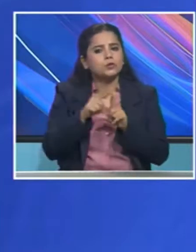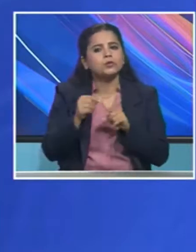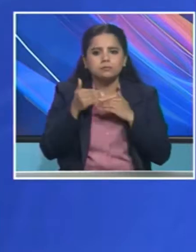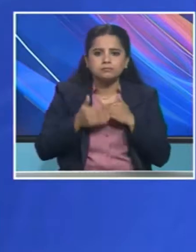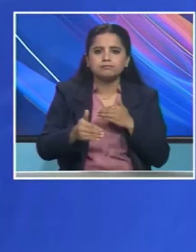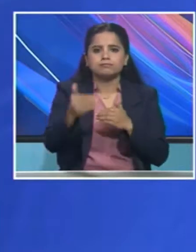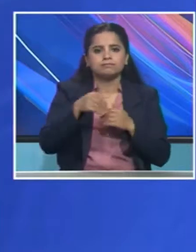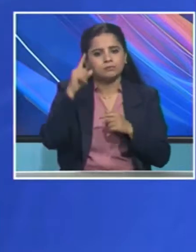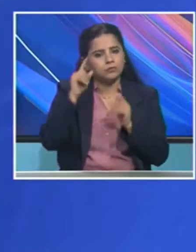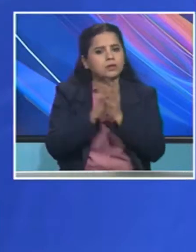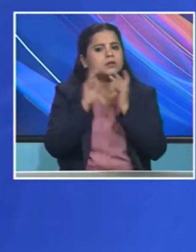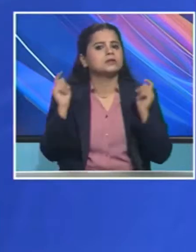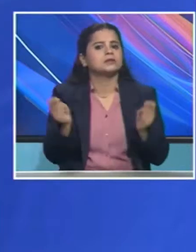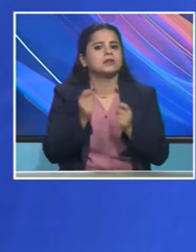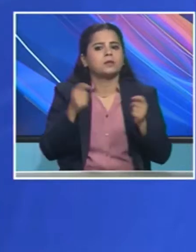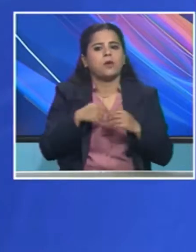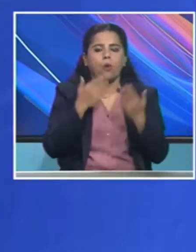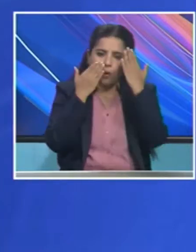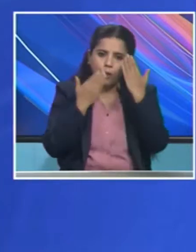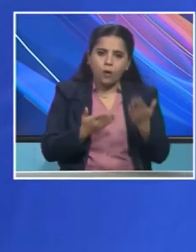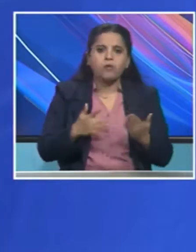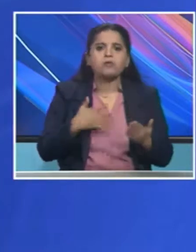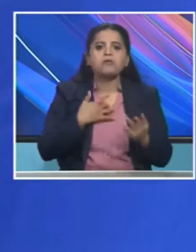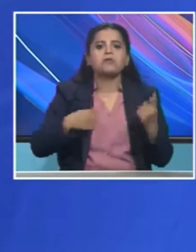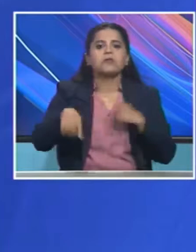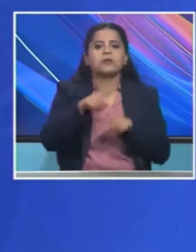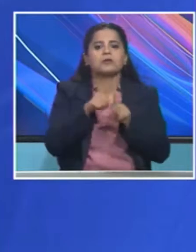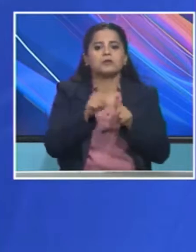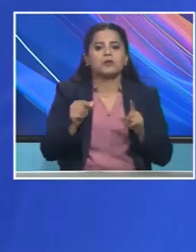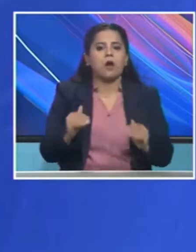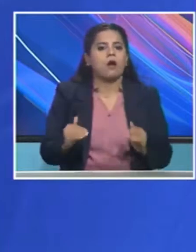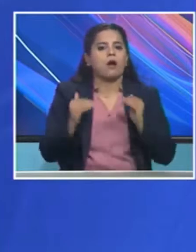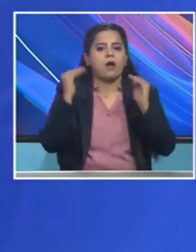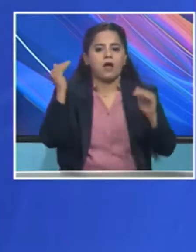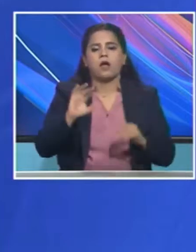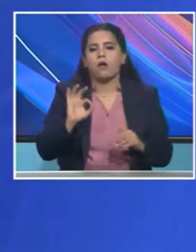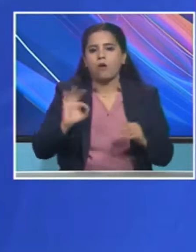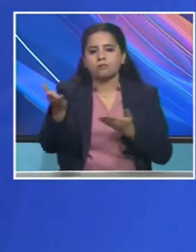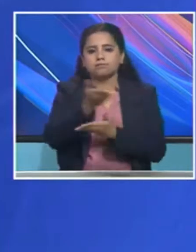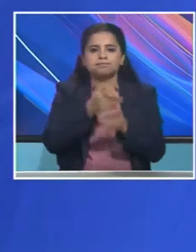being celebrated and honor being bestowed to the high office.